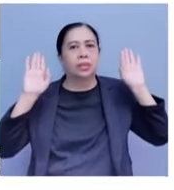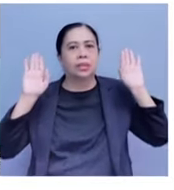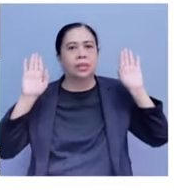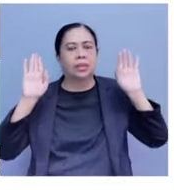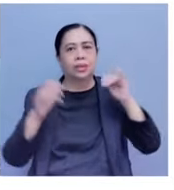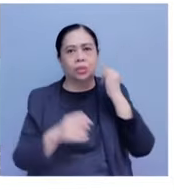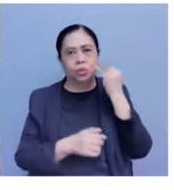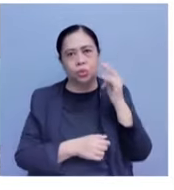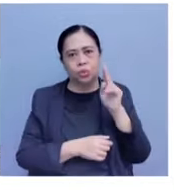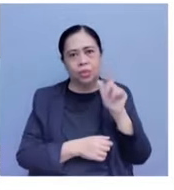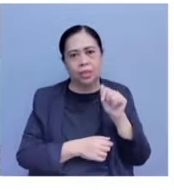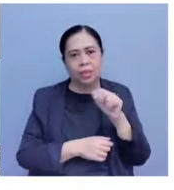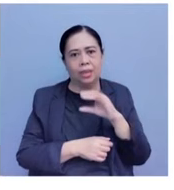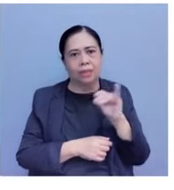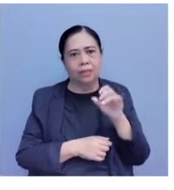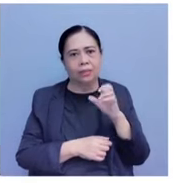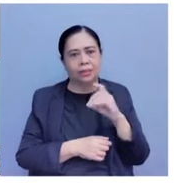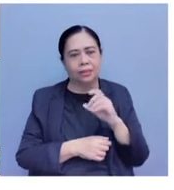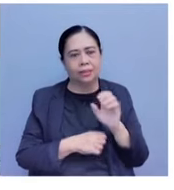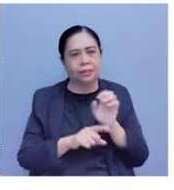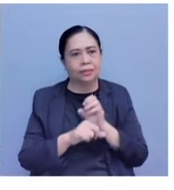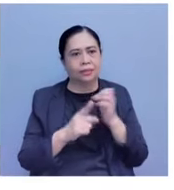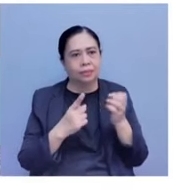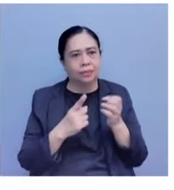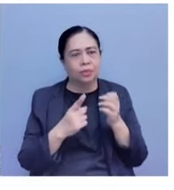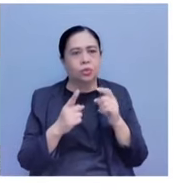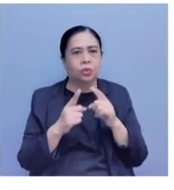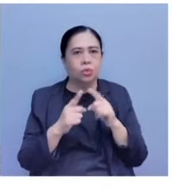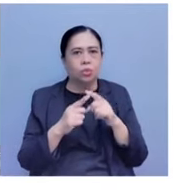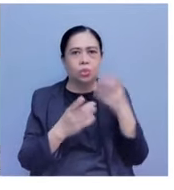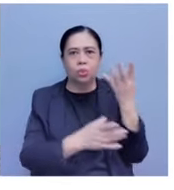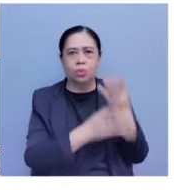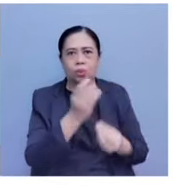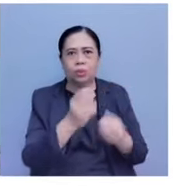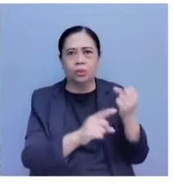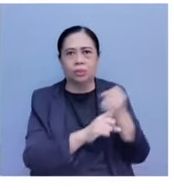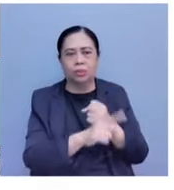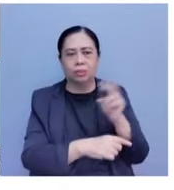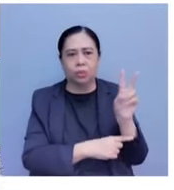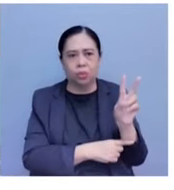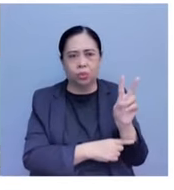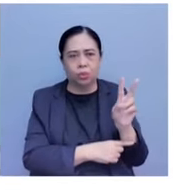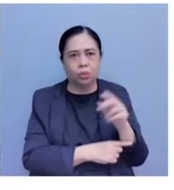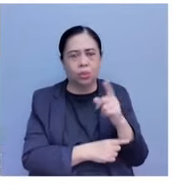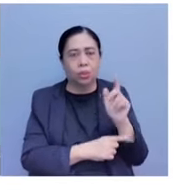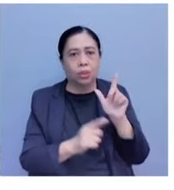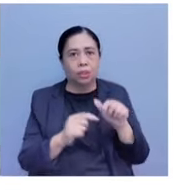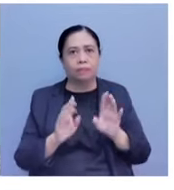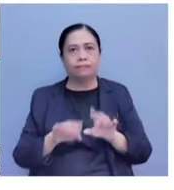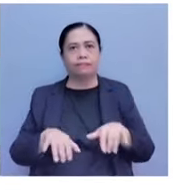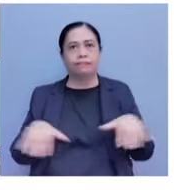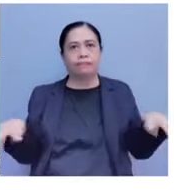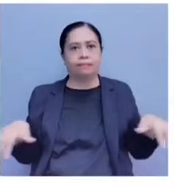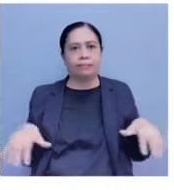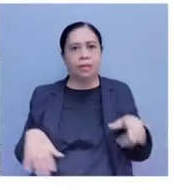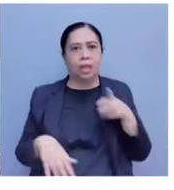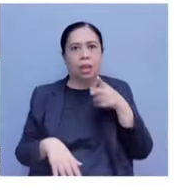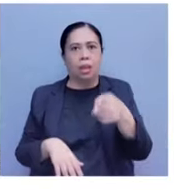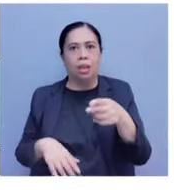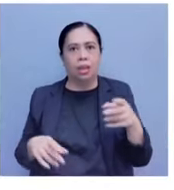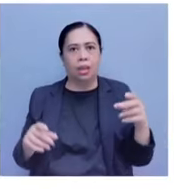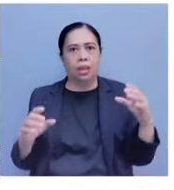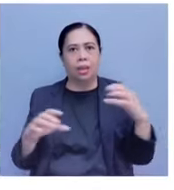and Jed, the environmentalists who went missing September 2nd, only for the press conference to be cut short